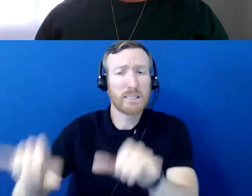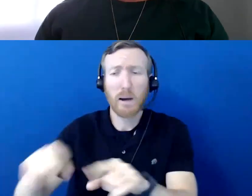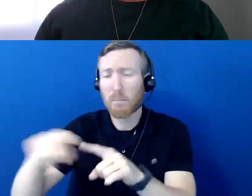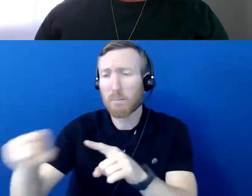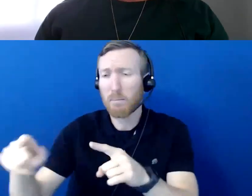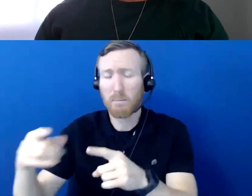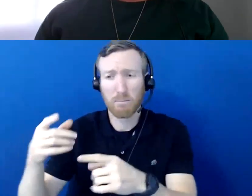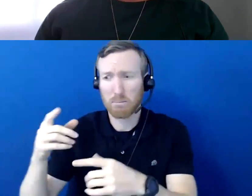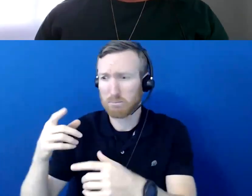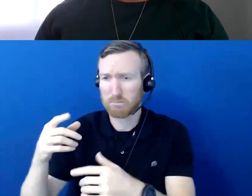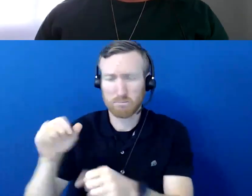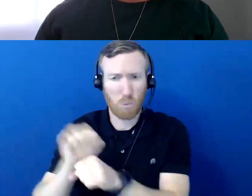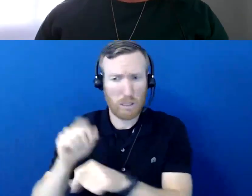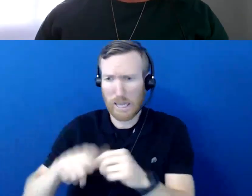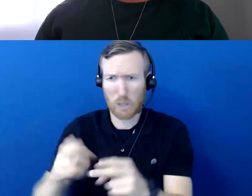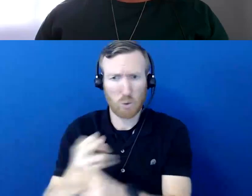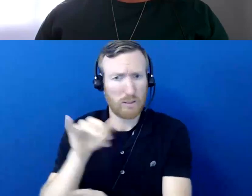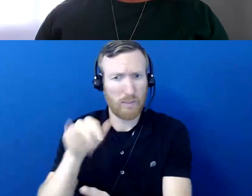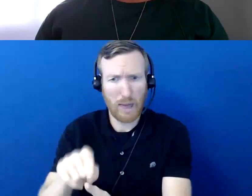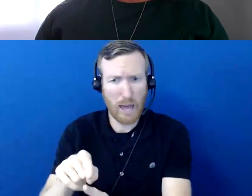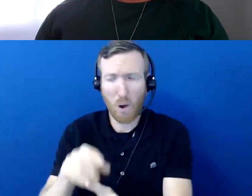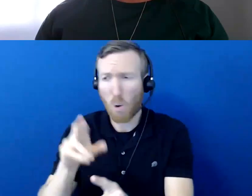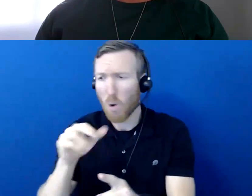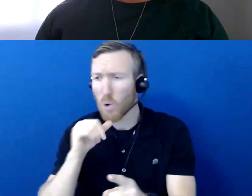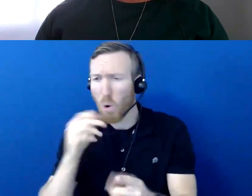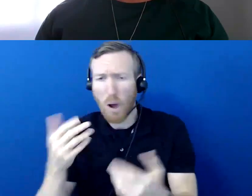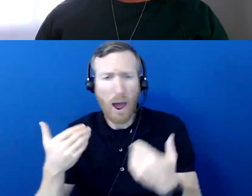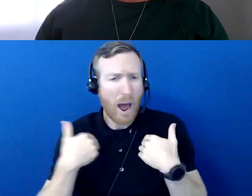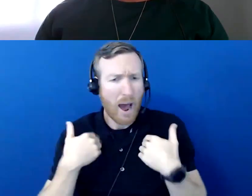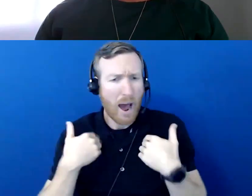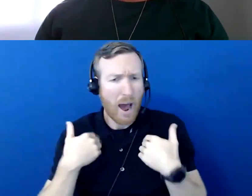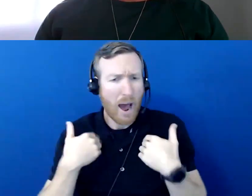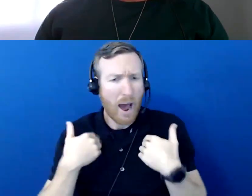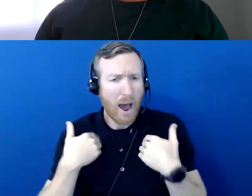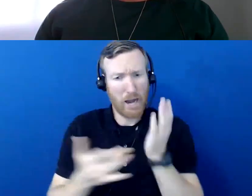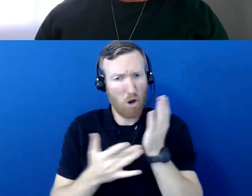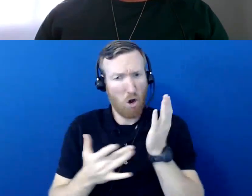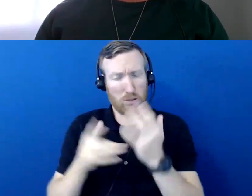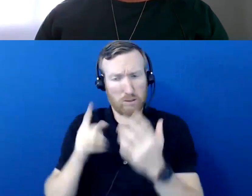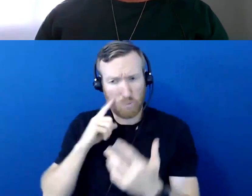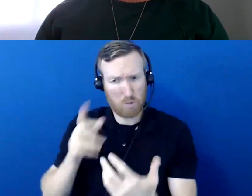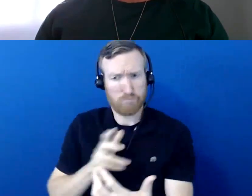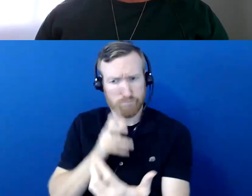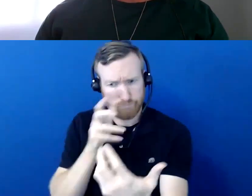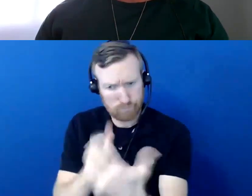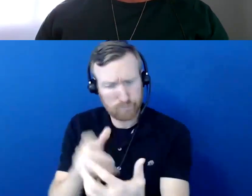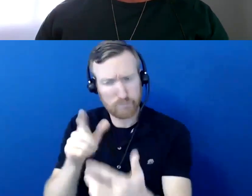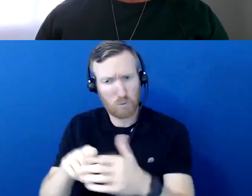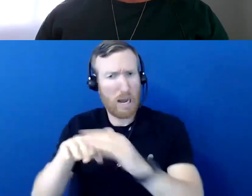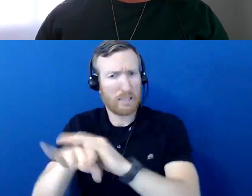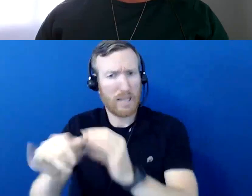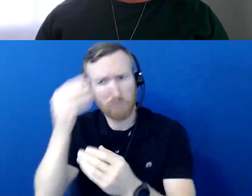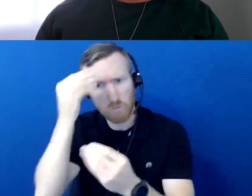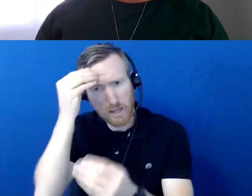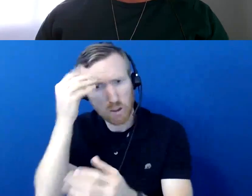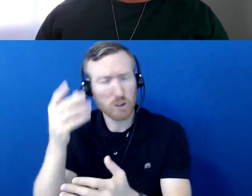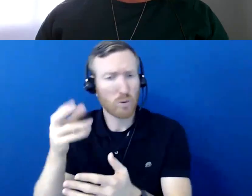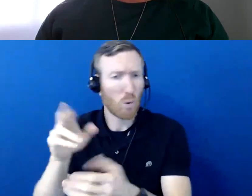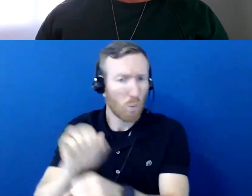be due to the fact that they don't have the adaptive technology that they need in order to access, for